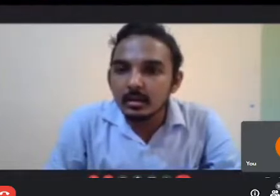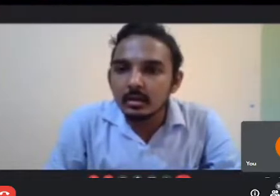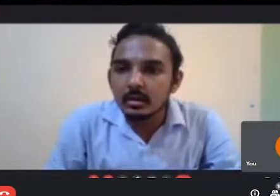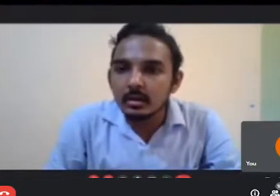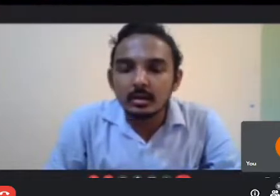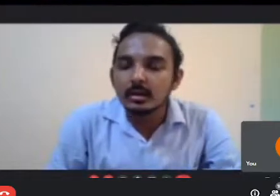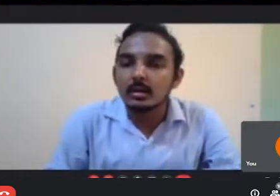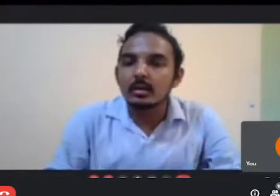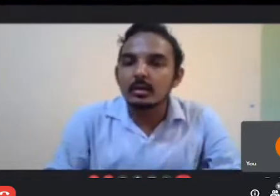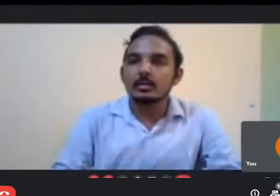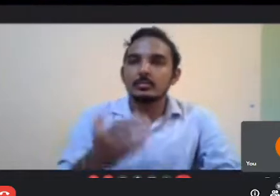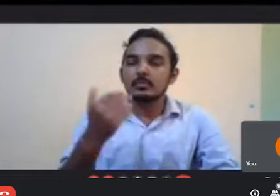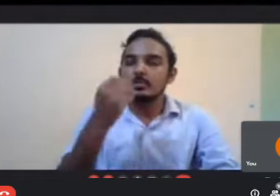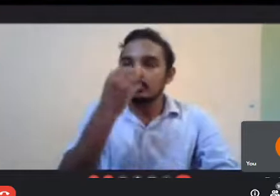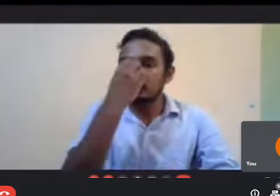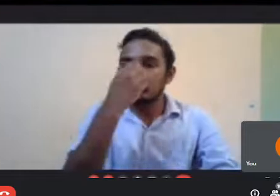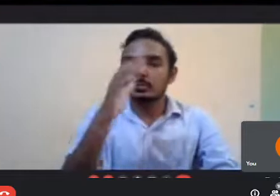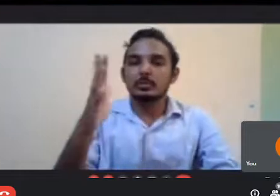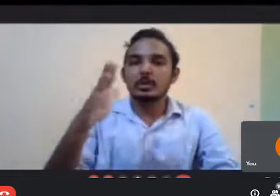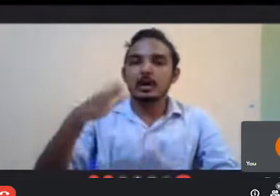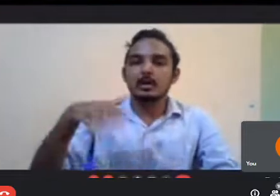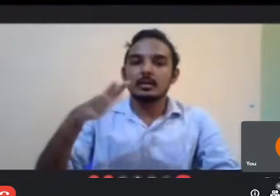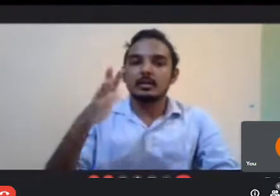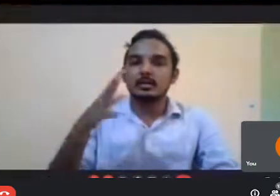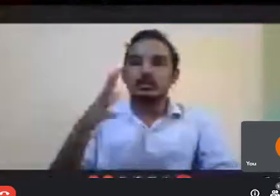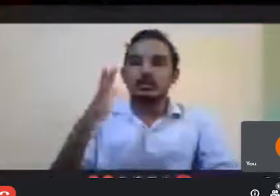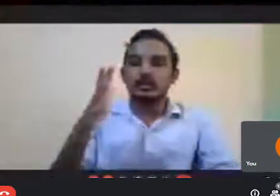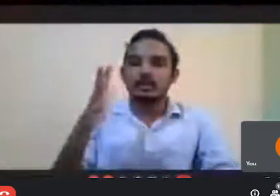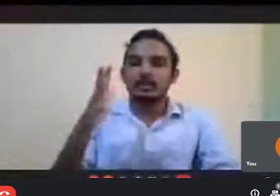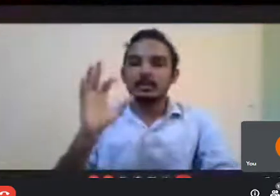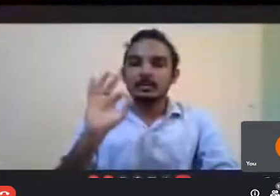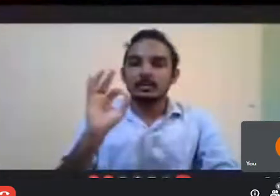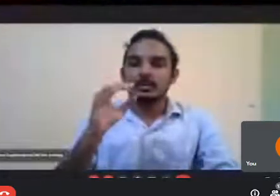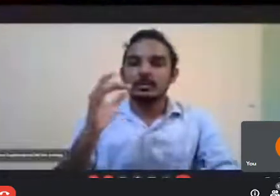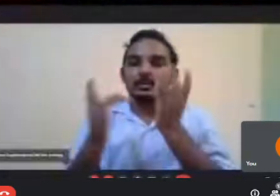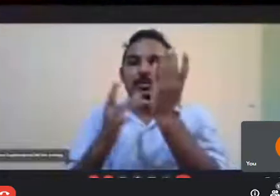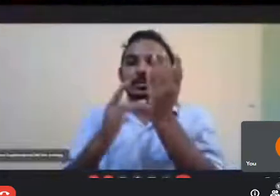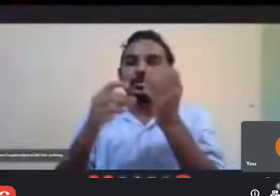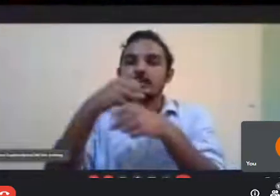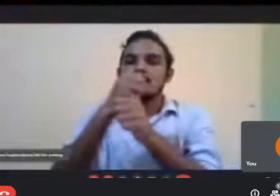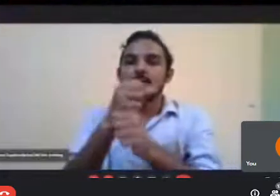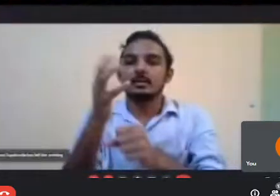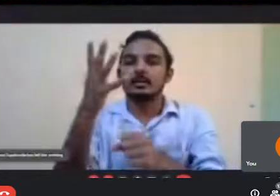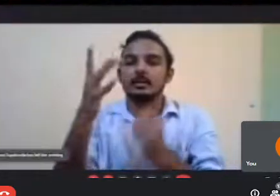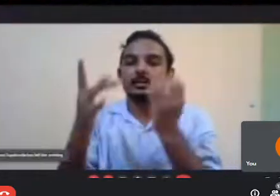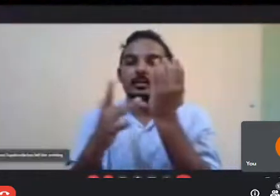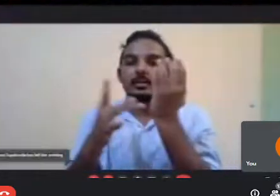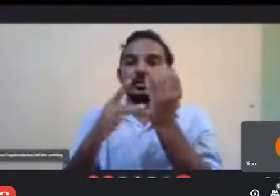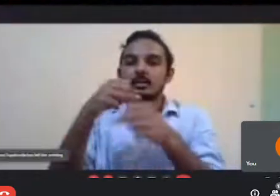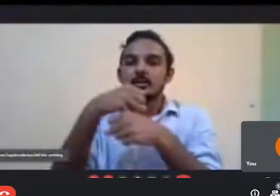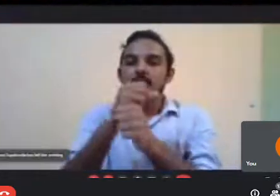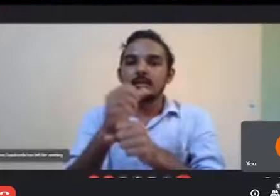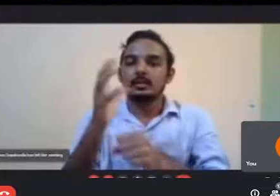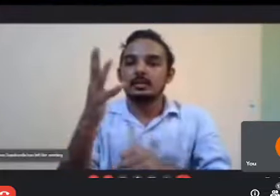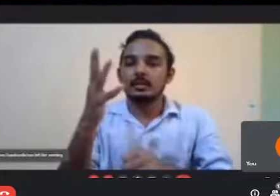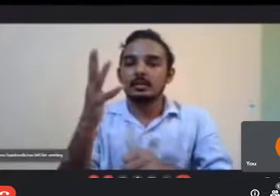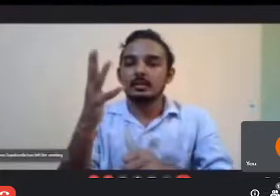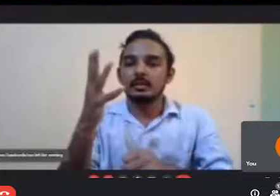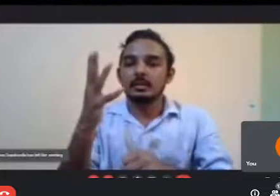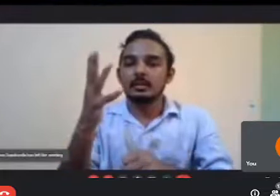learn more and find it more attractive? Ma'am, so Like at this point in time, we don't have the technology